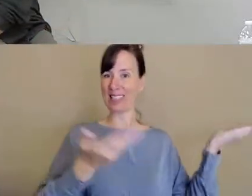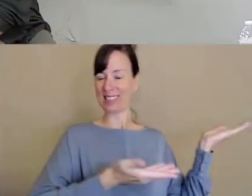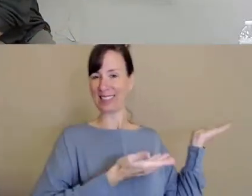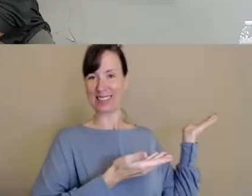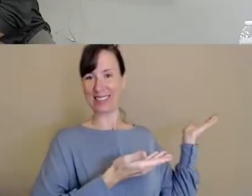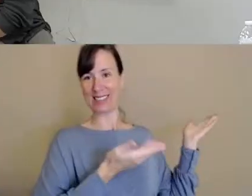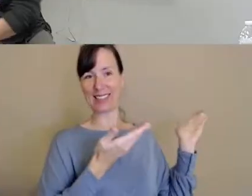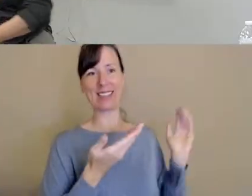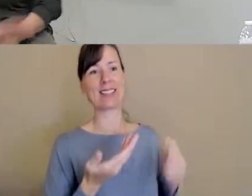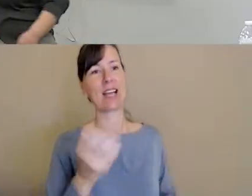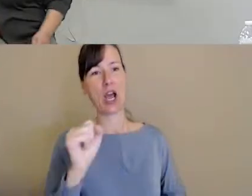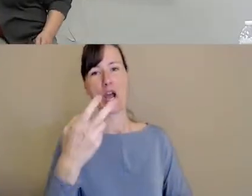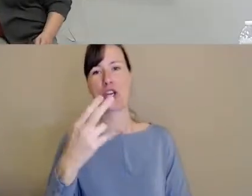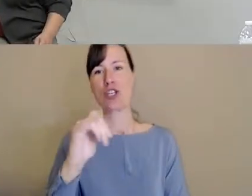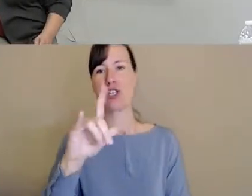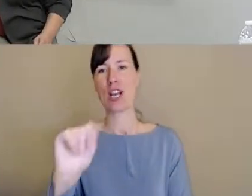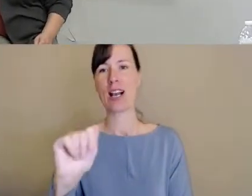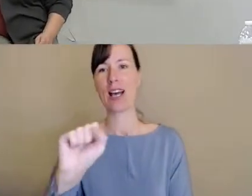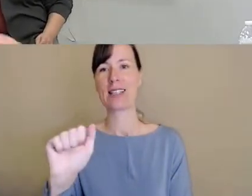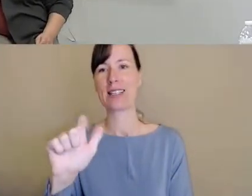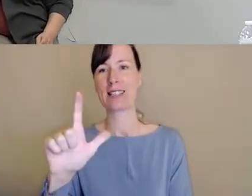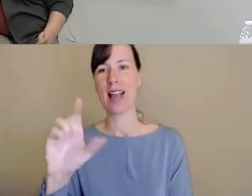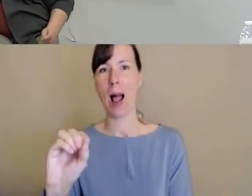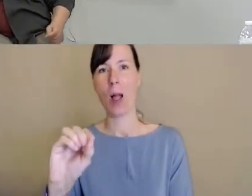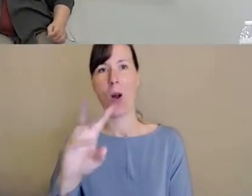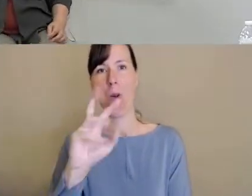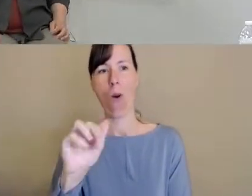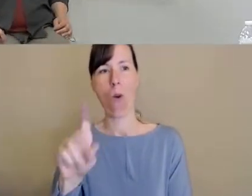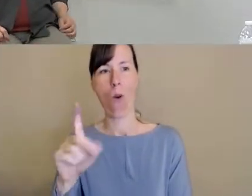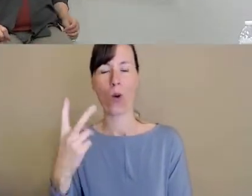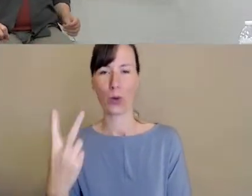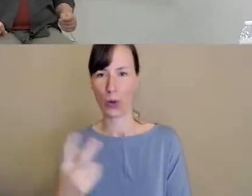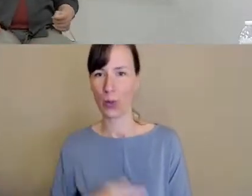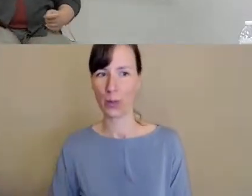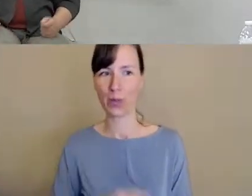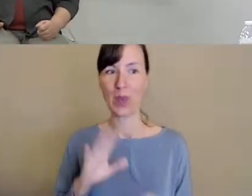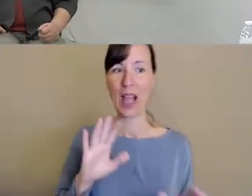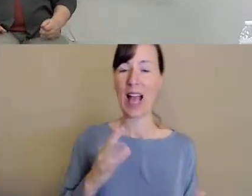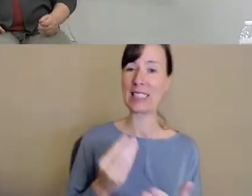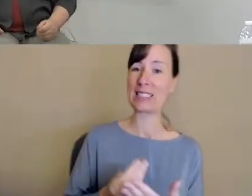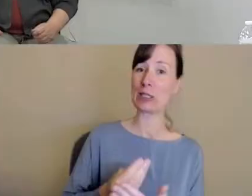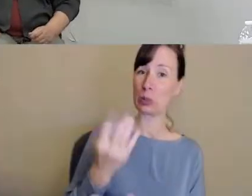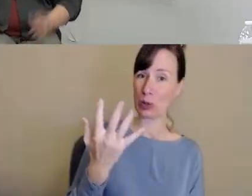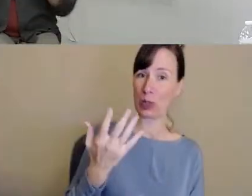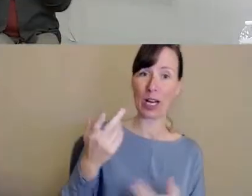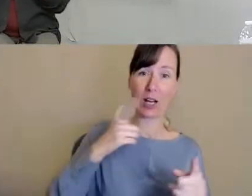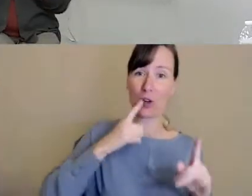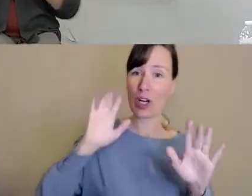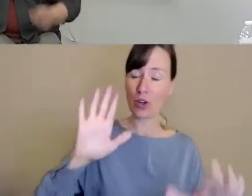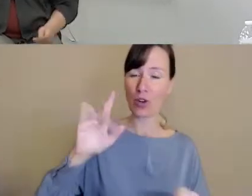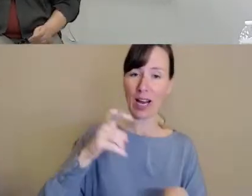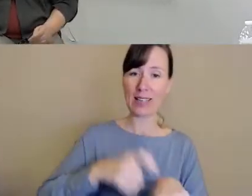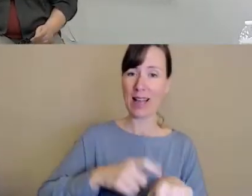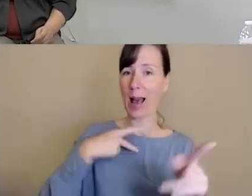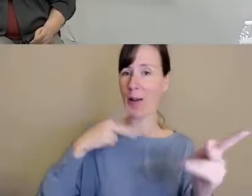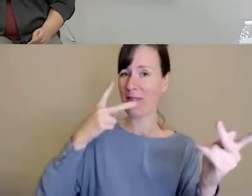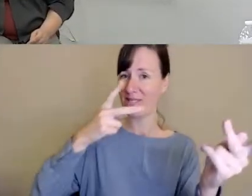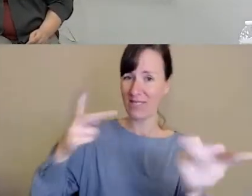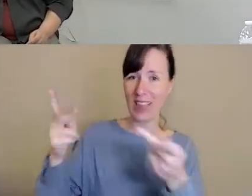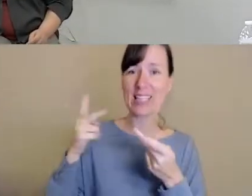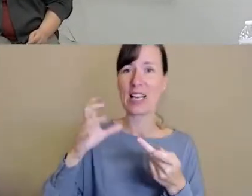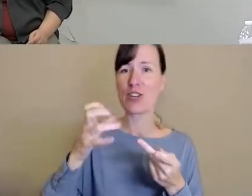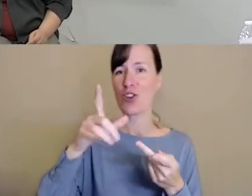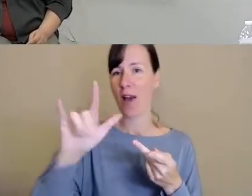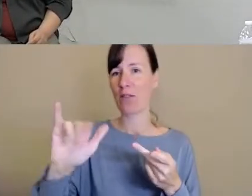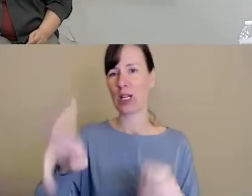Ward 2. It's spring and a great time to visit Cheverly's natural areas. By